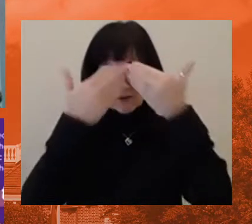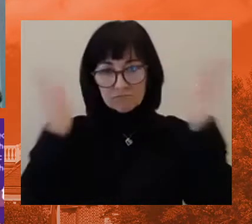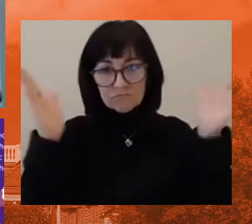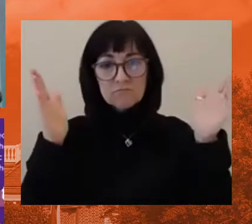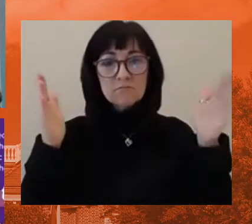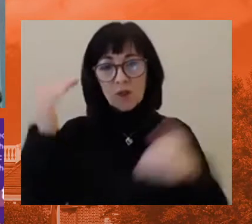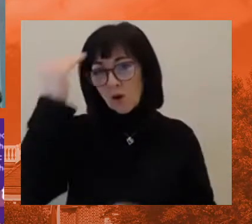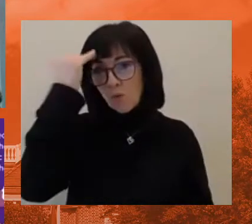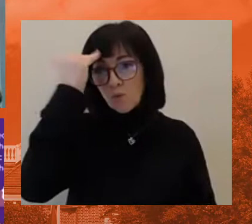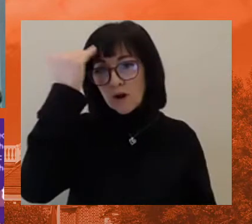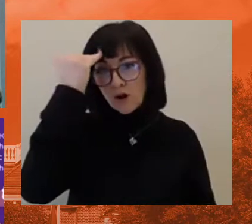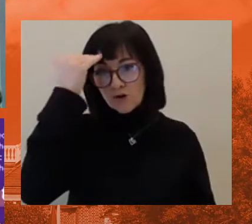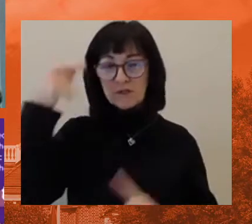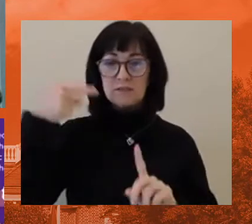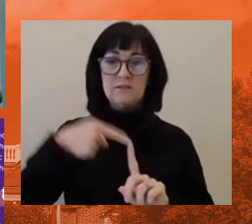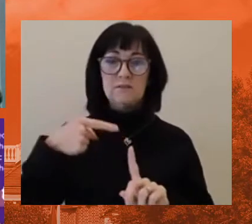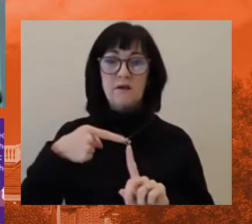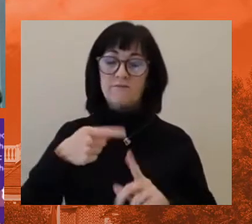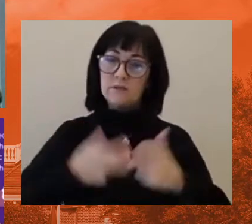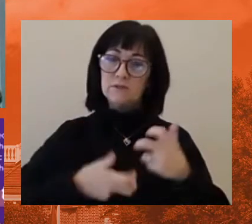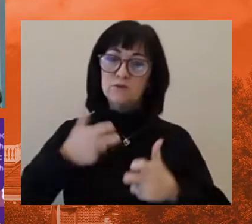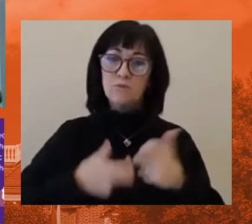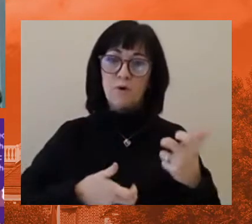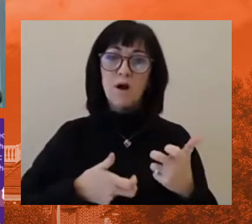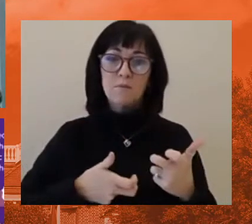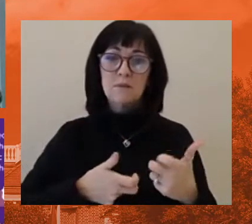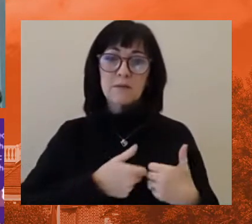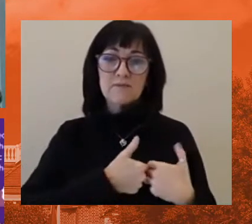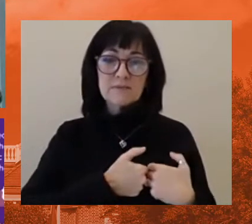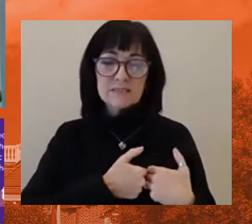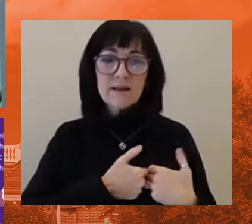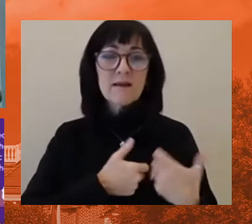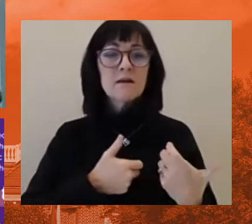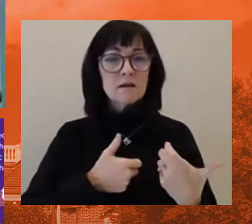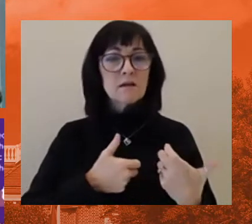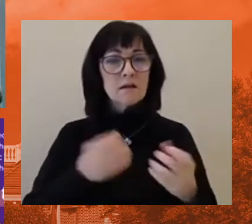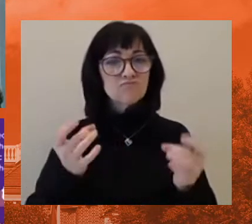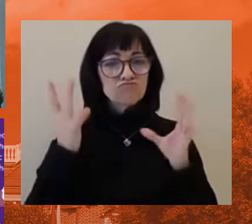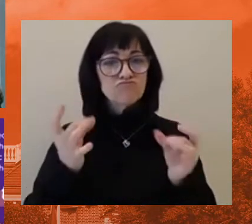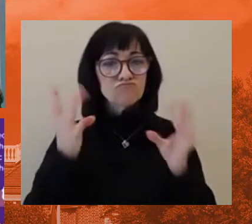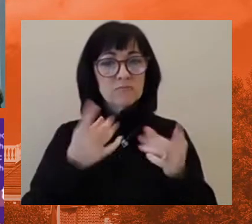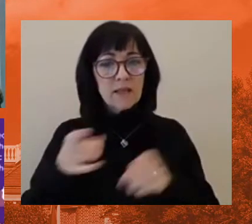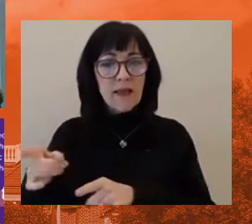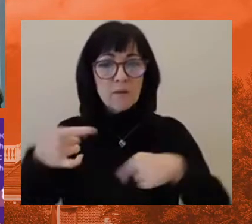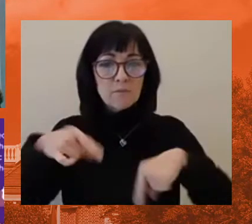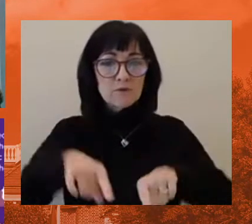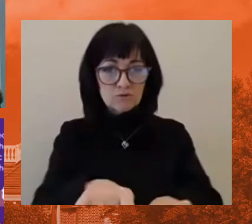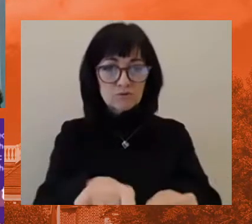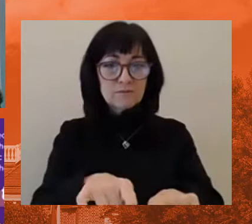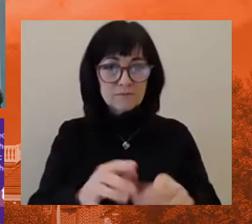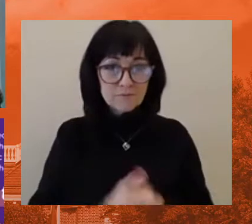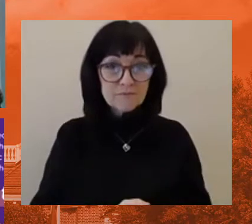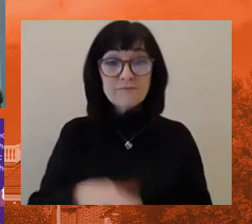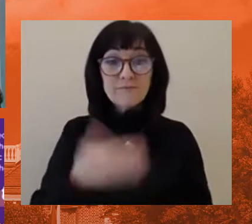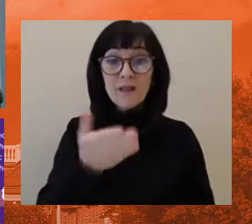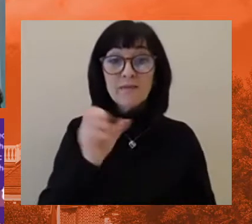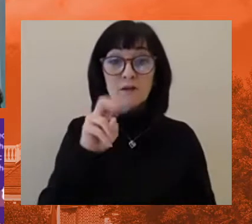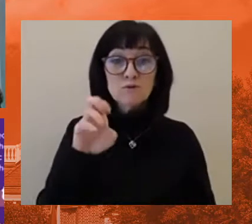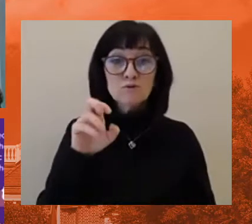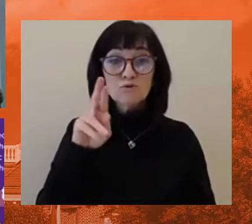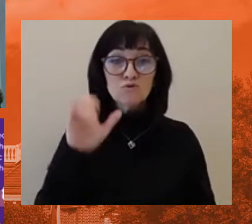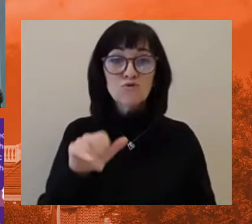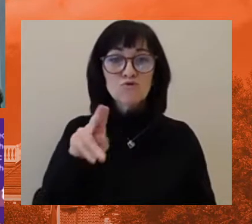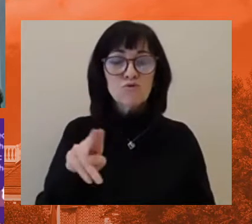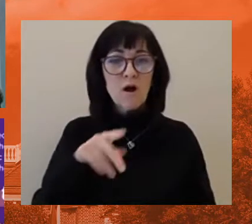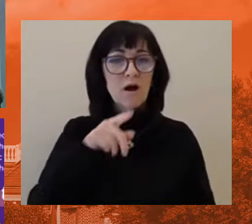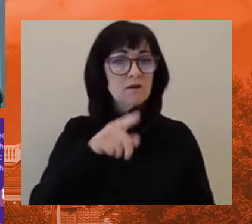then we have Sue Ryan, who's the Executive Director of the Coalition Against Domestic Violence, just a